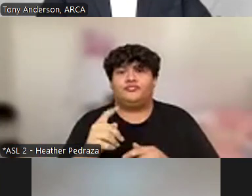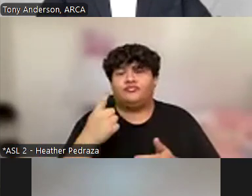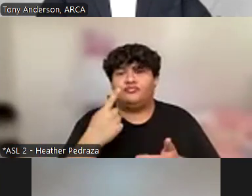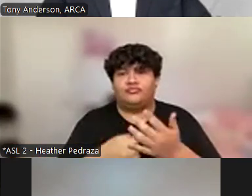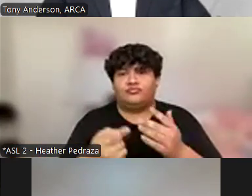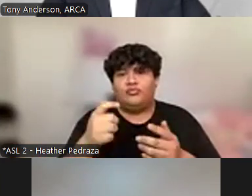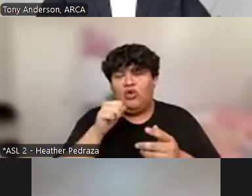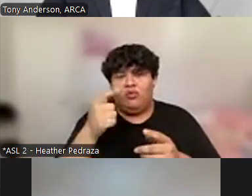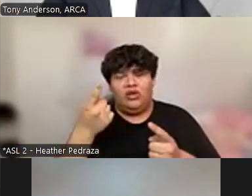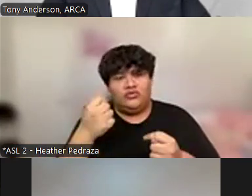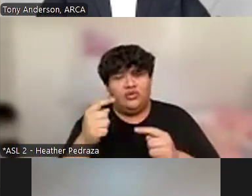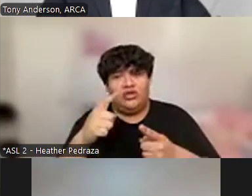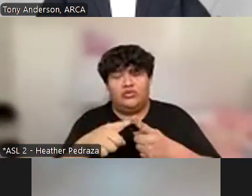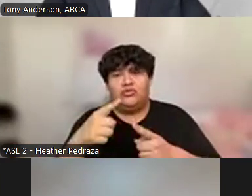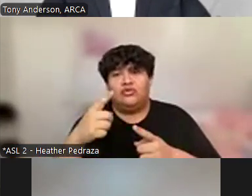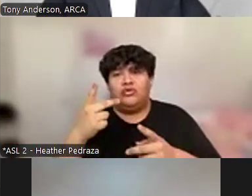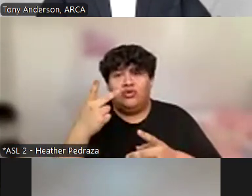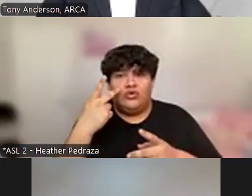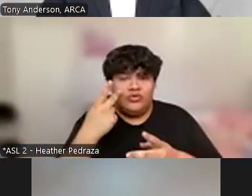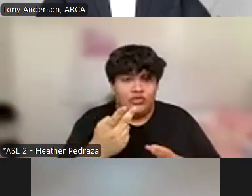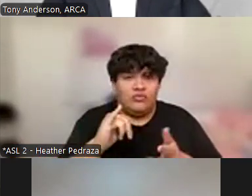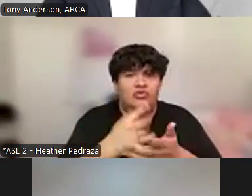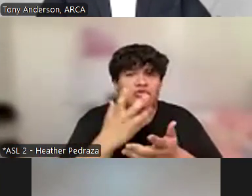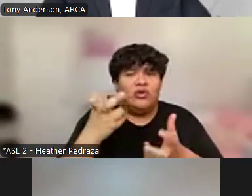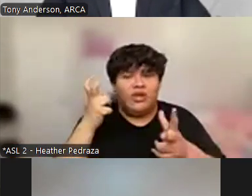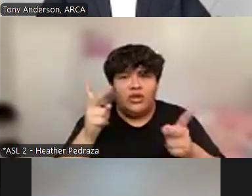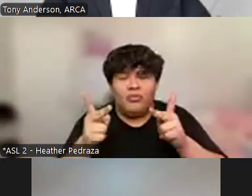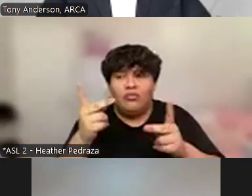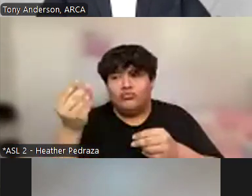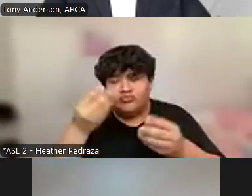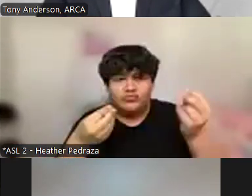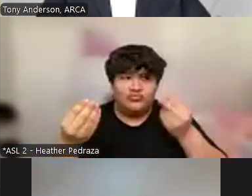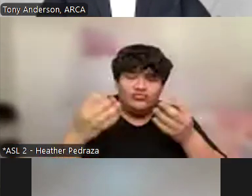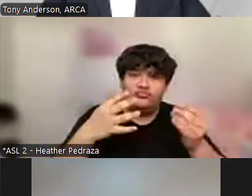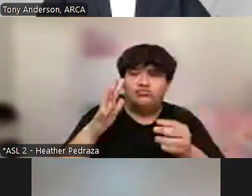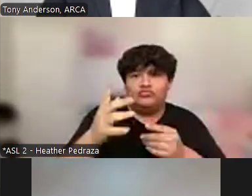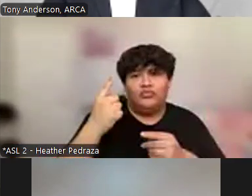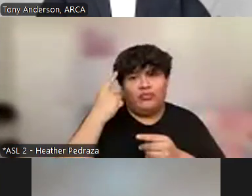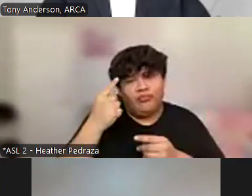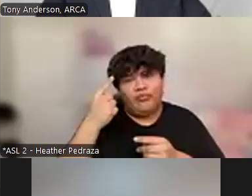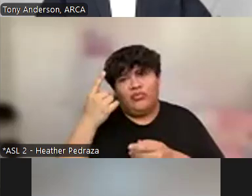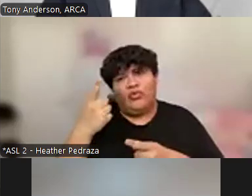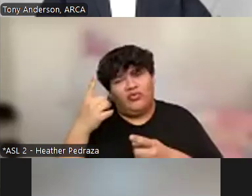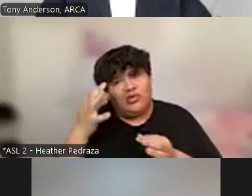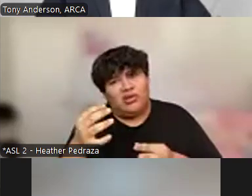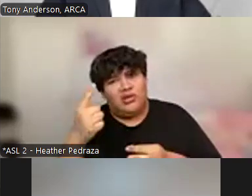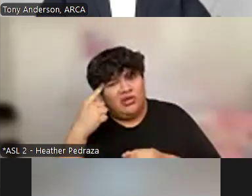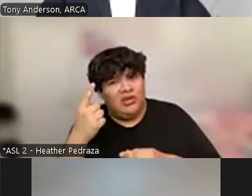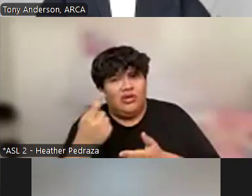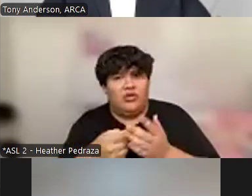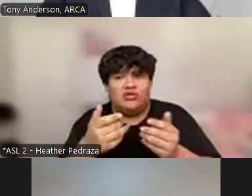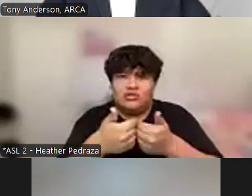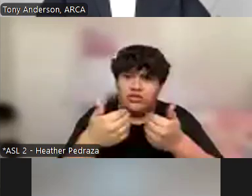the master plan on aging. We're just making recommendations to the Secretary of Cal HHS that could be separate from or